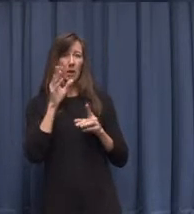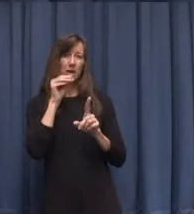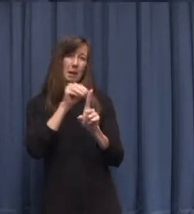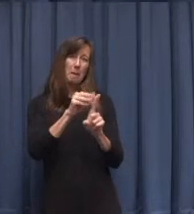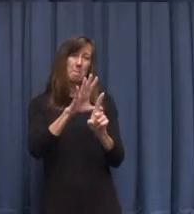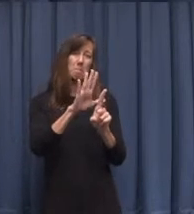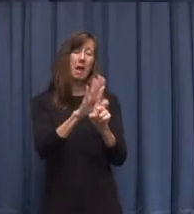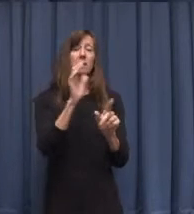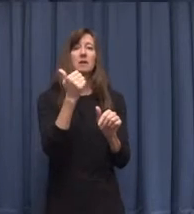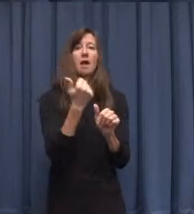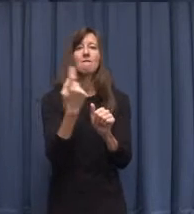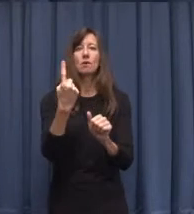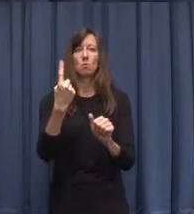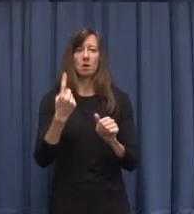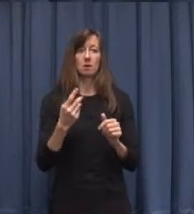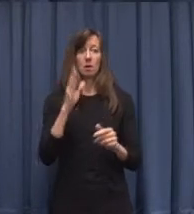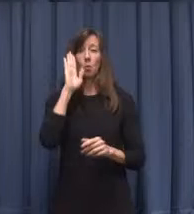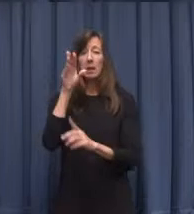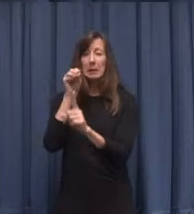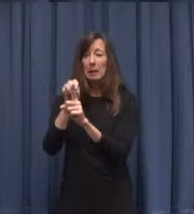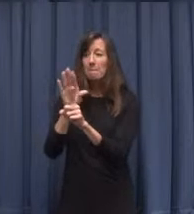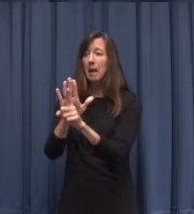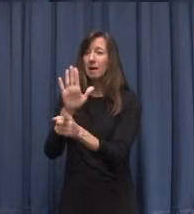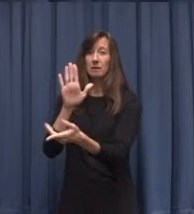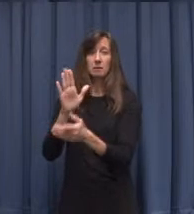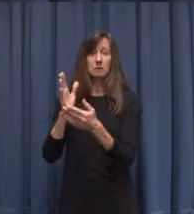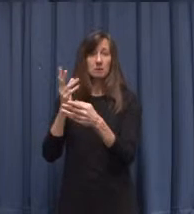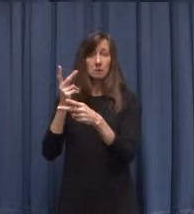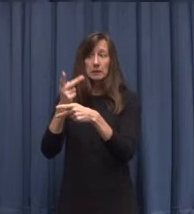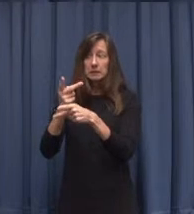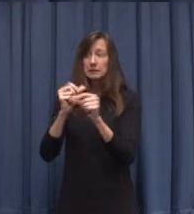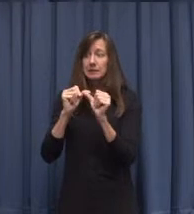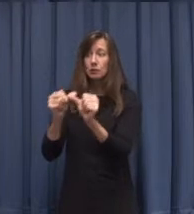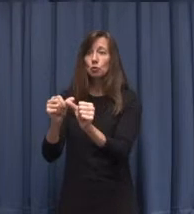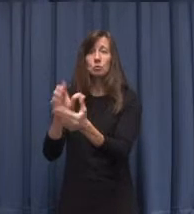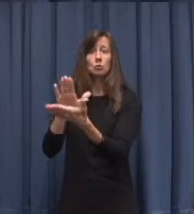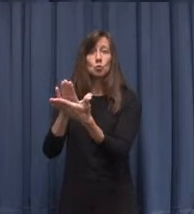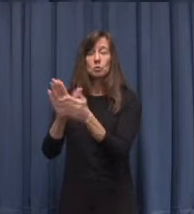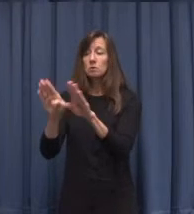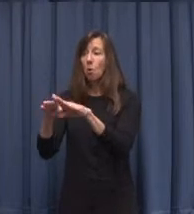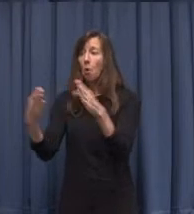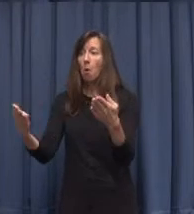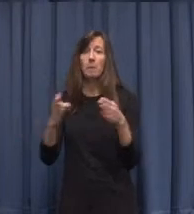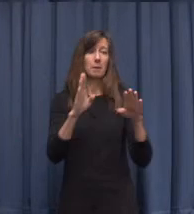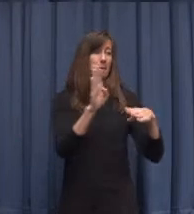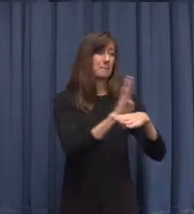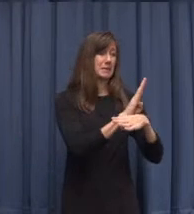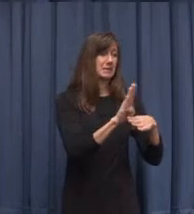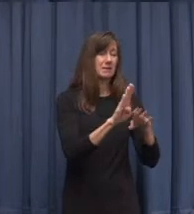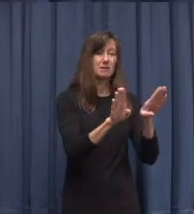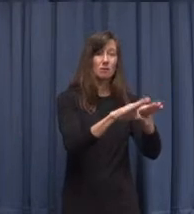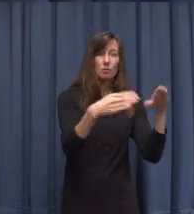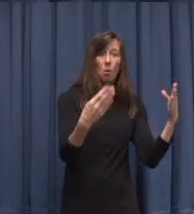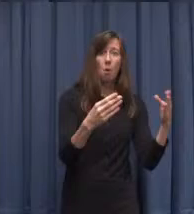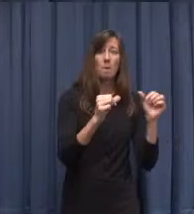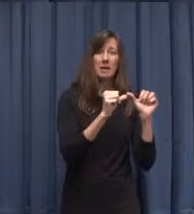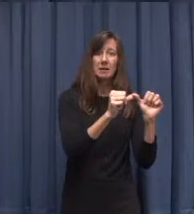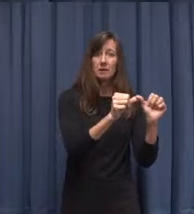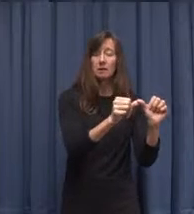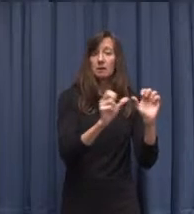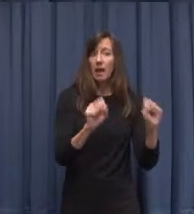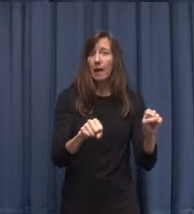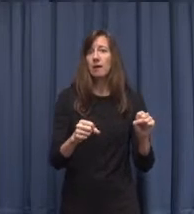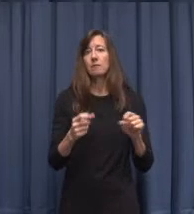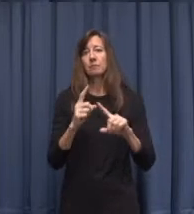impacting our ability to keep schools open and businesses open, and to keep the economy running, and of course to keep people healthy